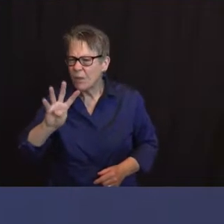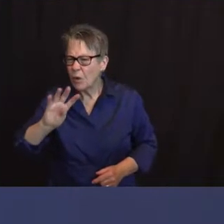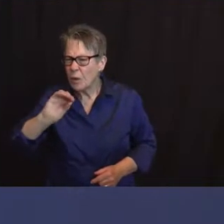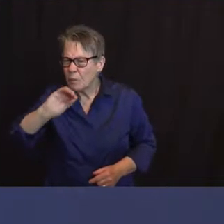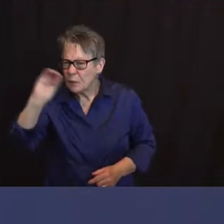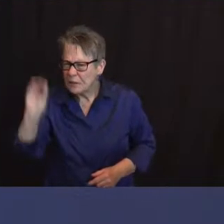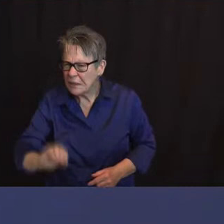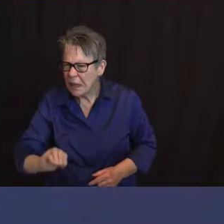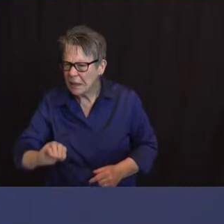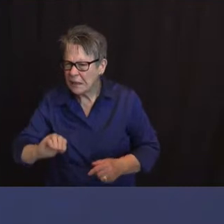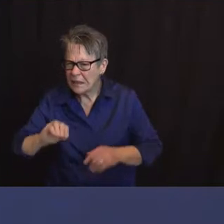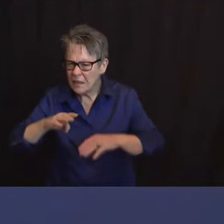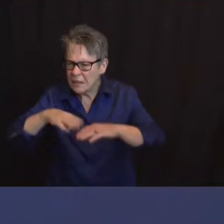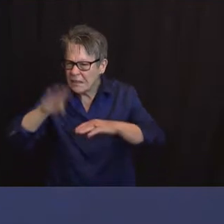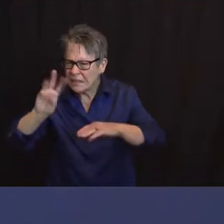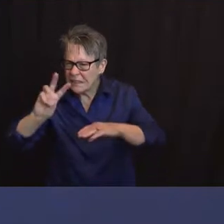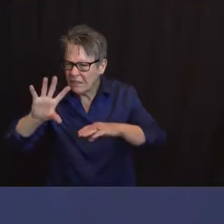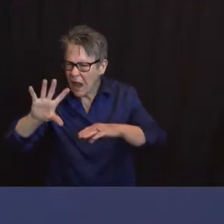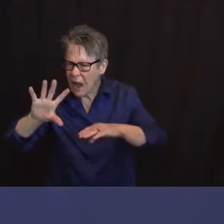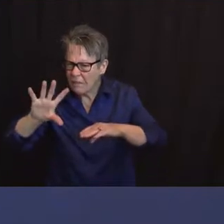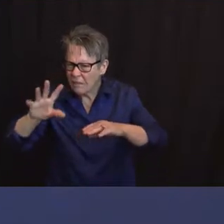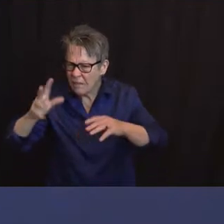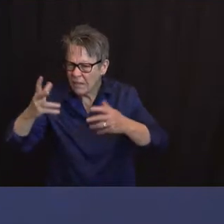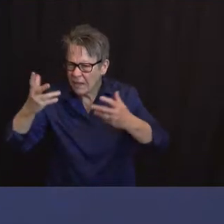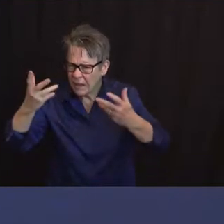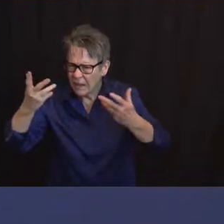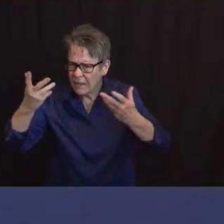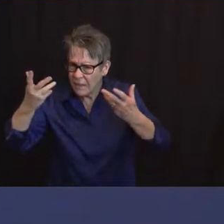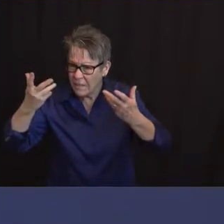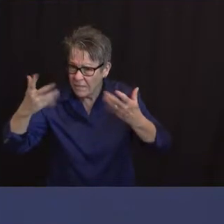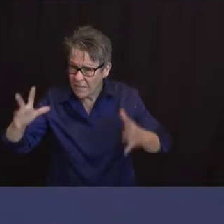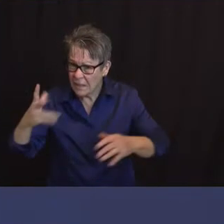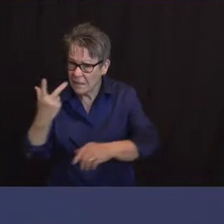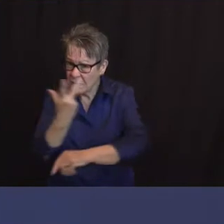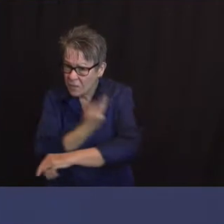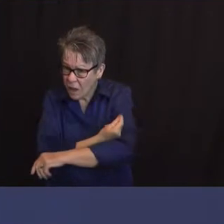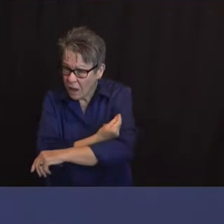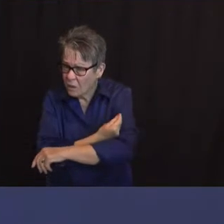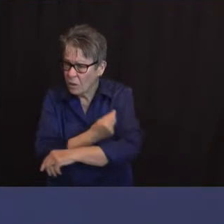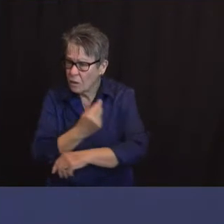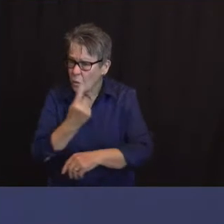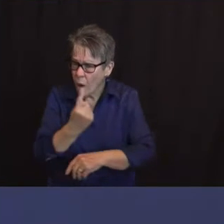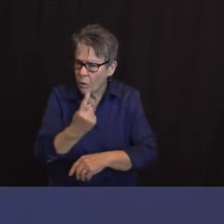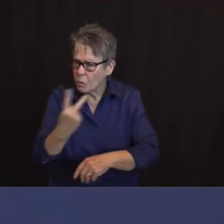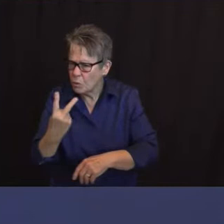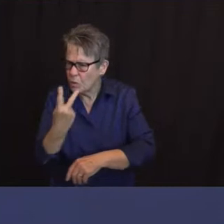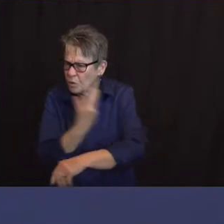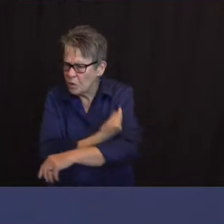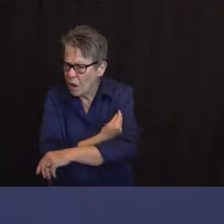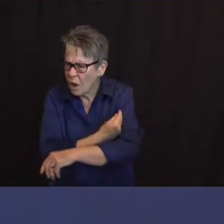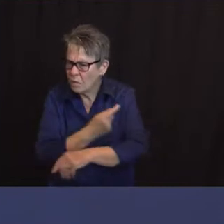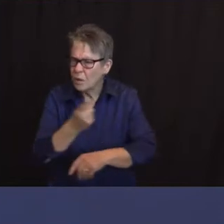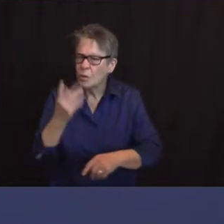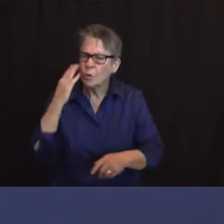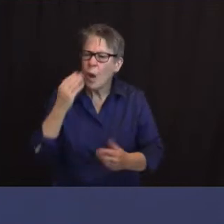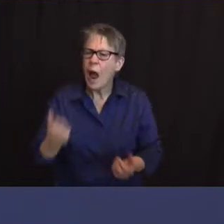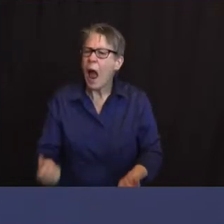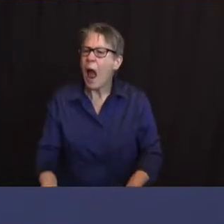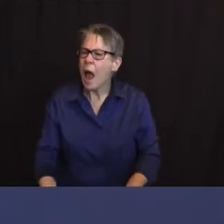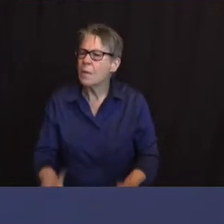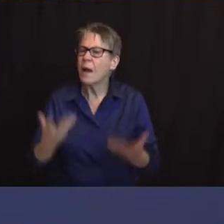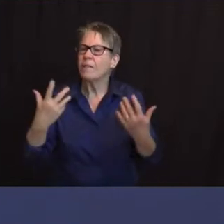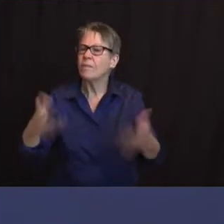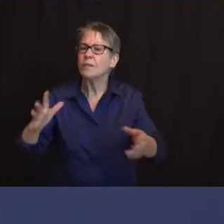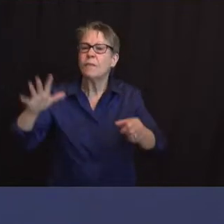of the vaccine. Do we have the numbers on how many people in New Jersey are fully